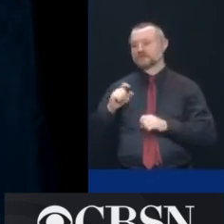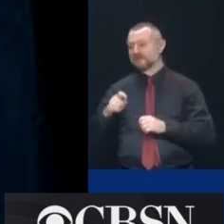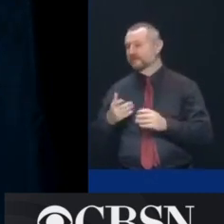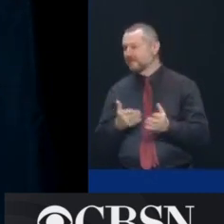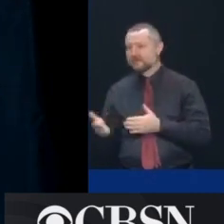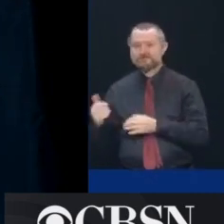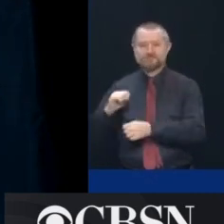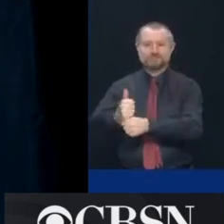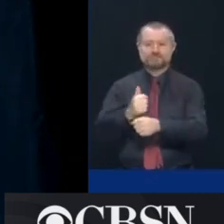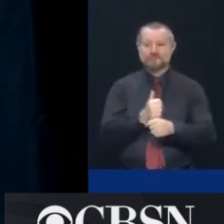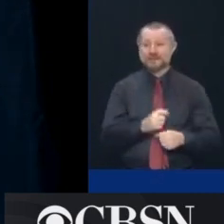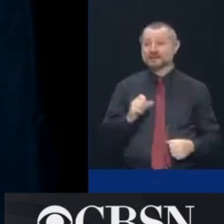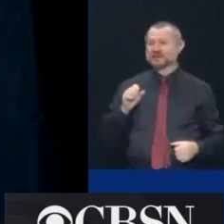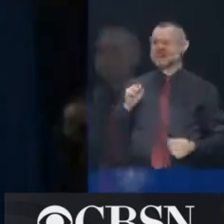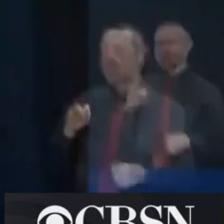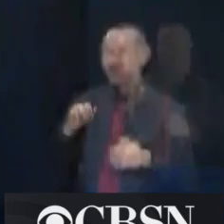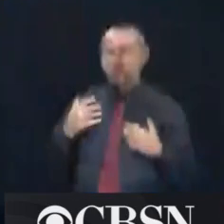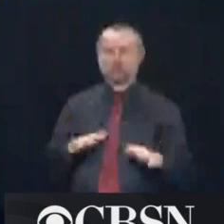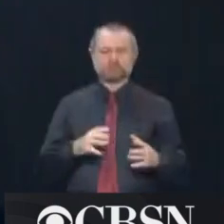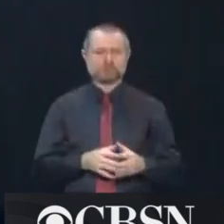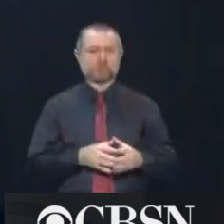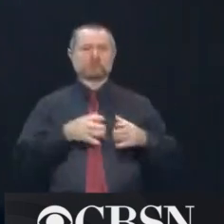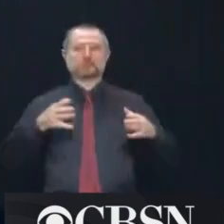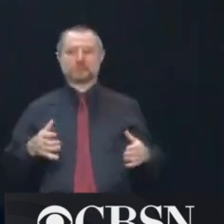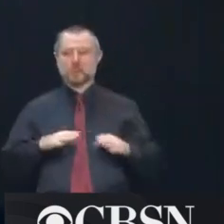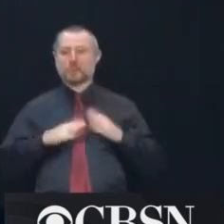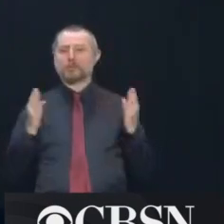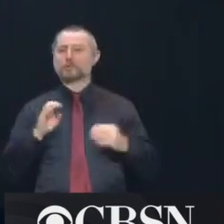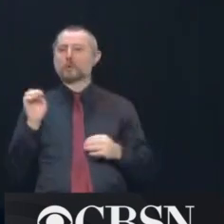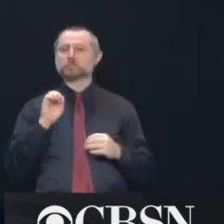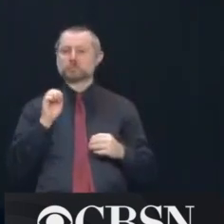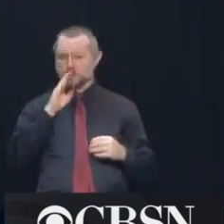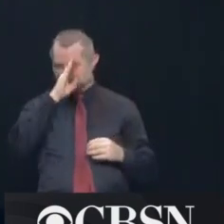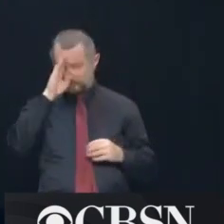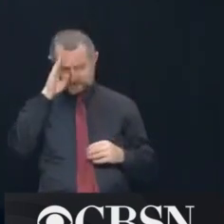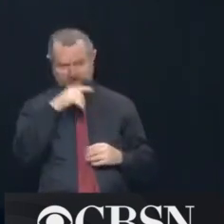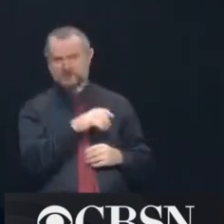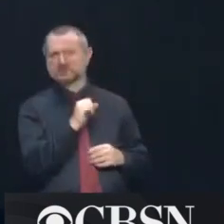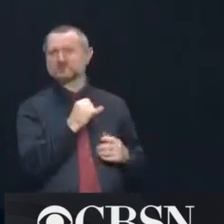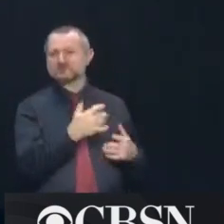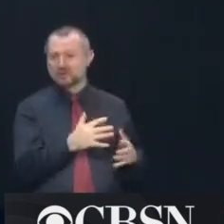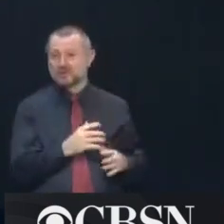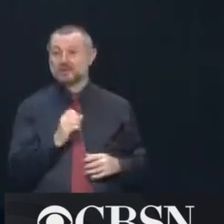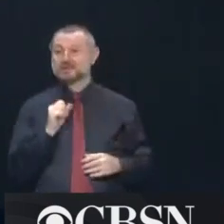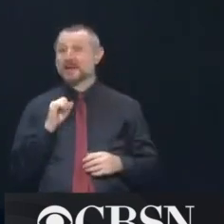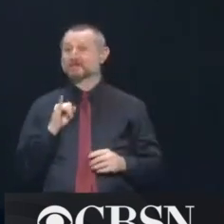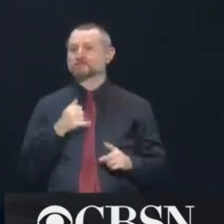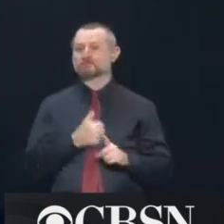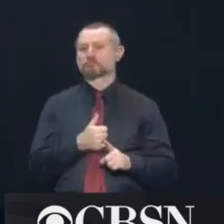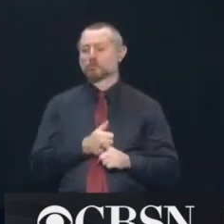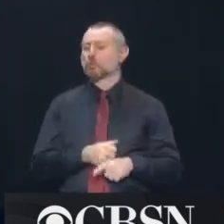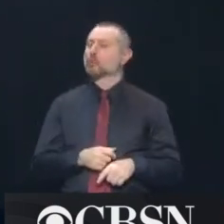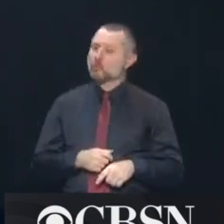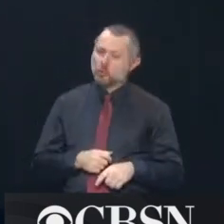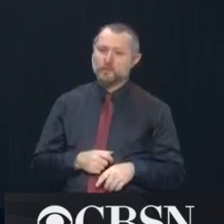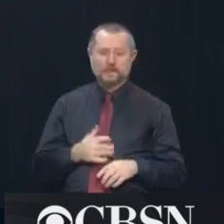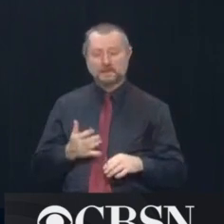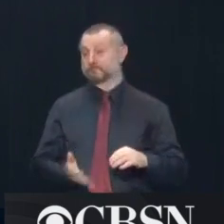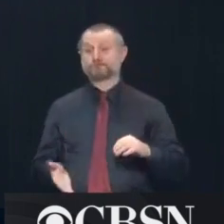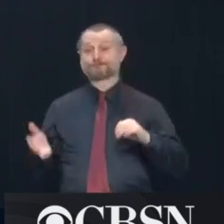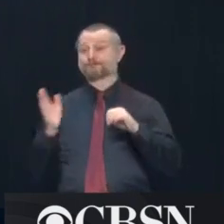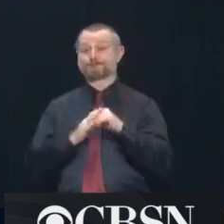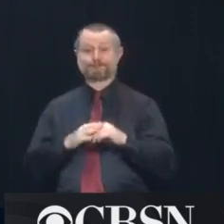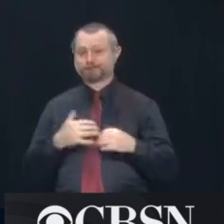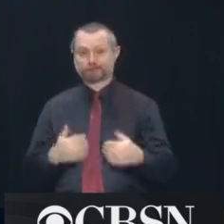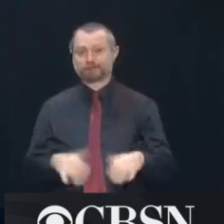we had to already open an emergency hospital facility because on Staten Island, the numbers went up so high that